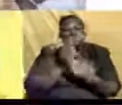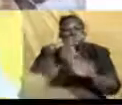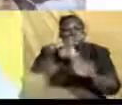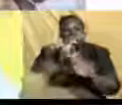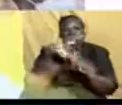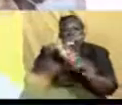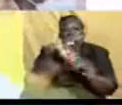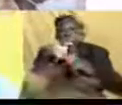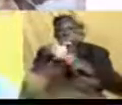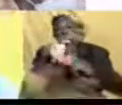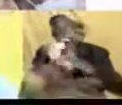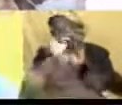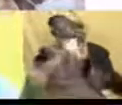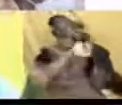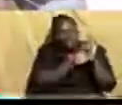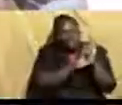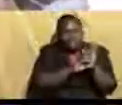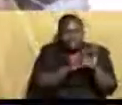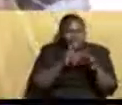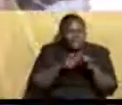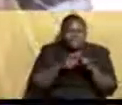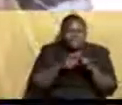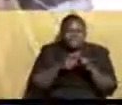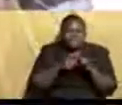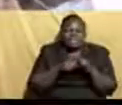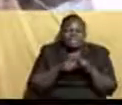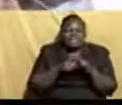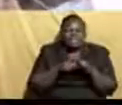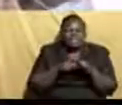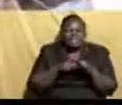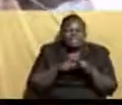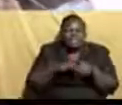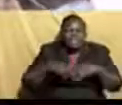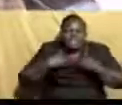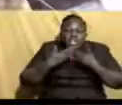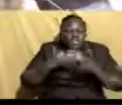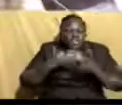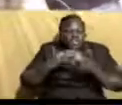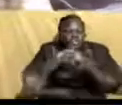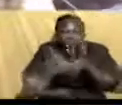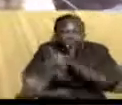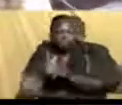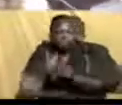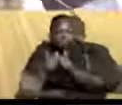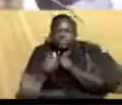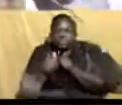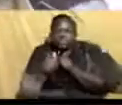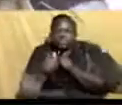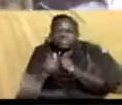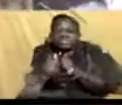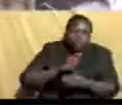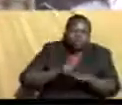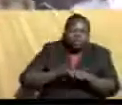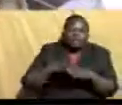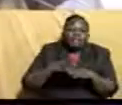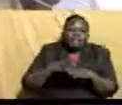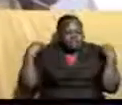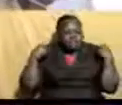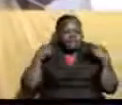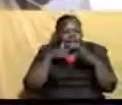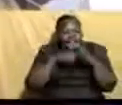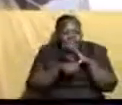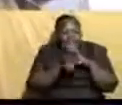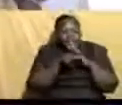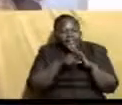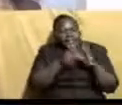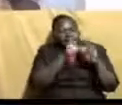constitution. Unfortunately, it provided a four-step process that seemed to be grounded on the fact that sovereignty cannot be exercised under the